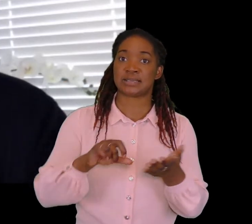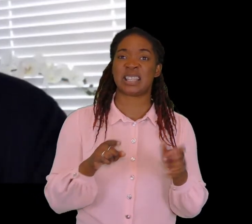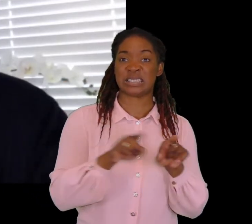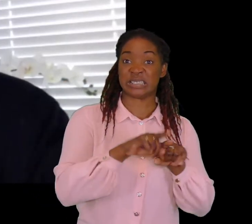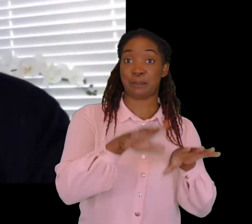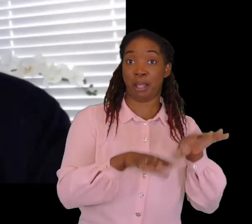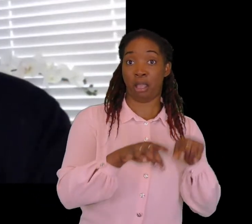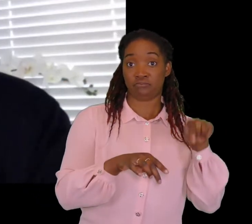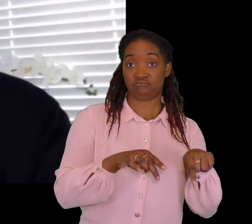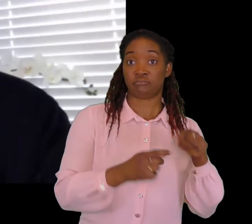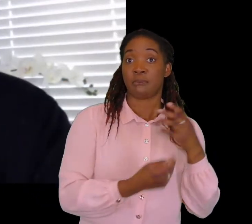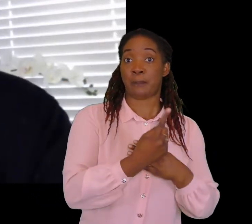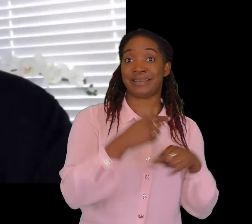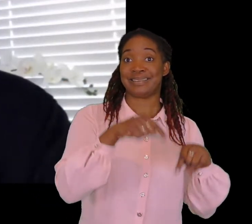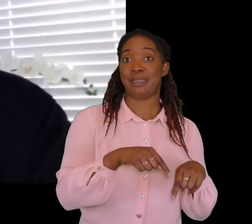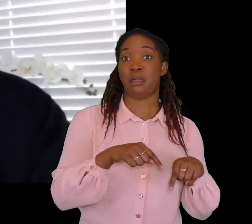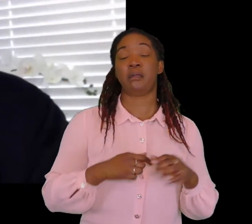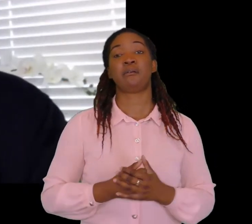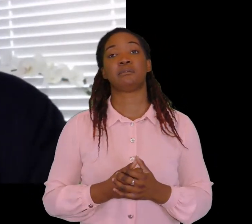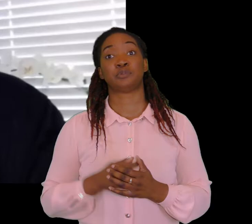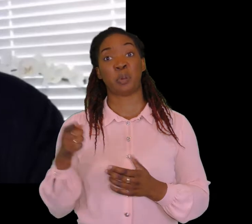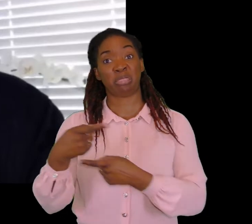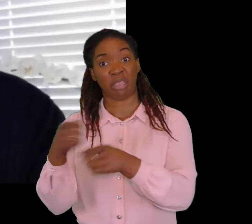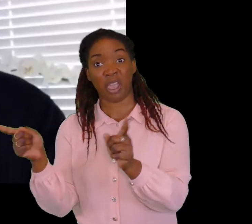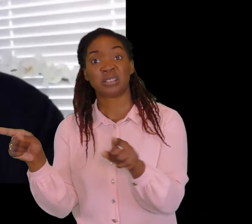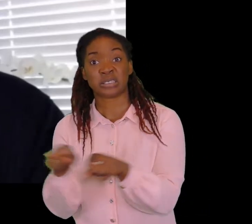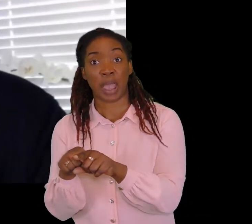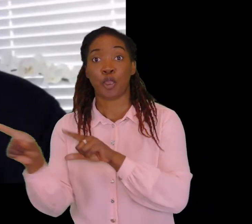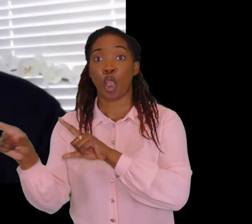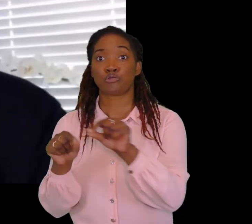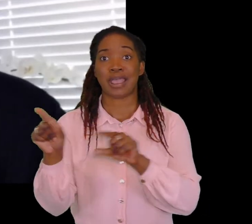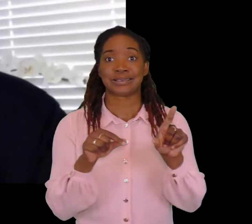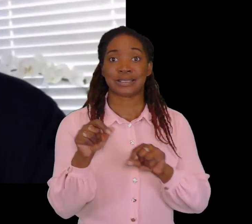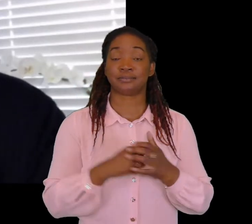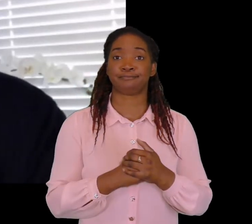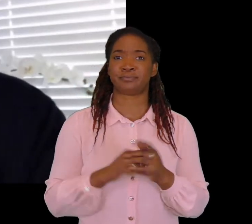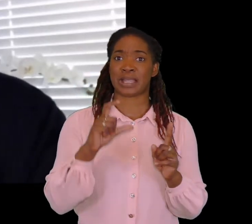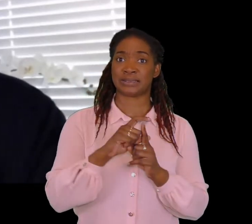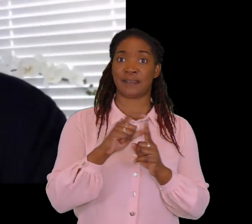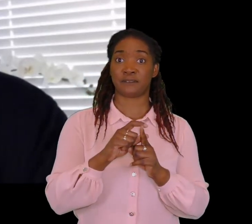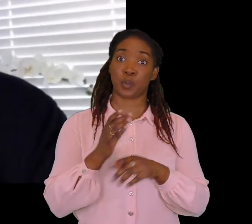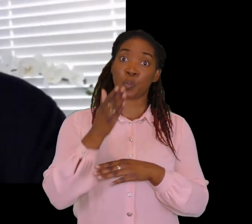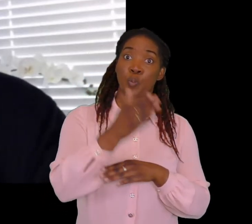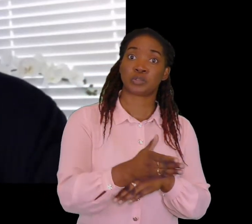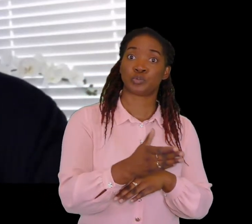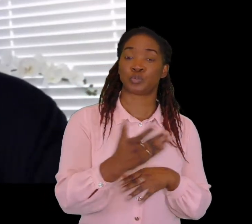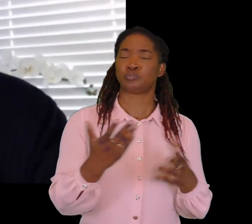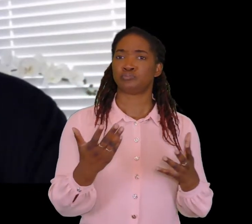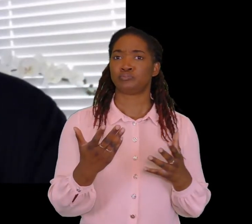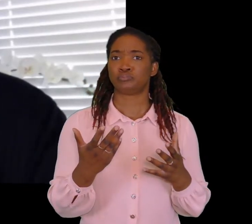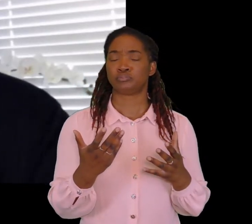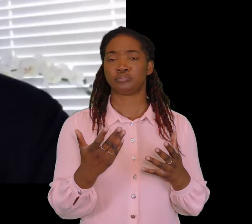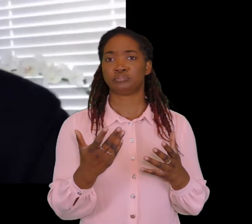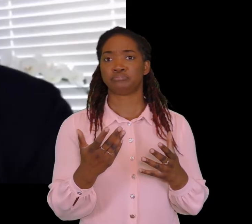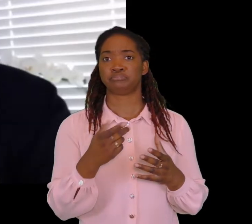So, and they also were curating. David set up the London Biennale